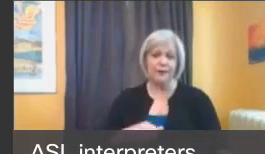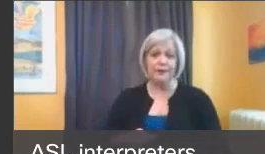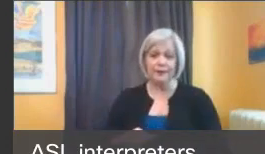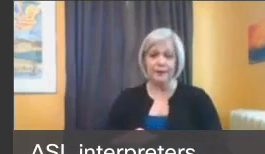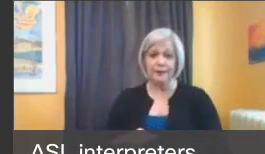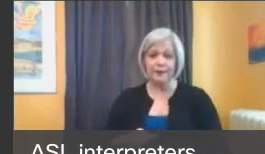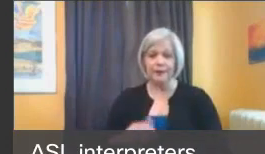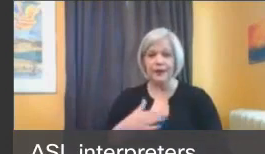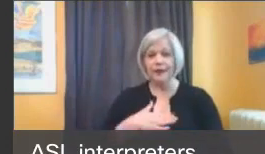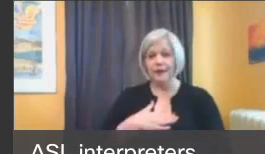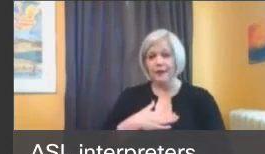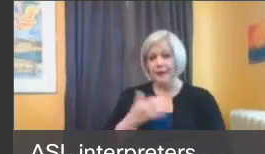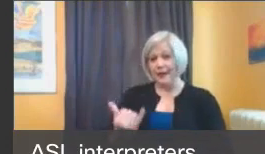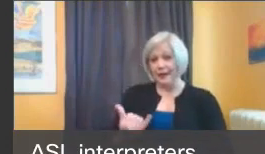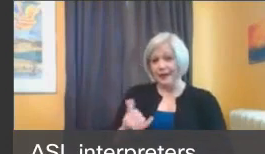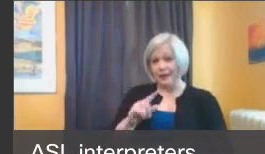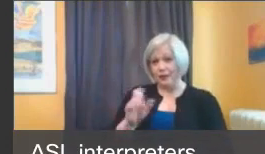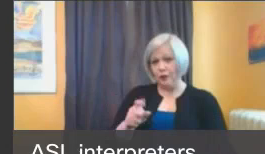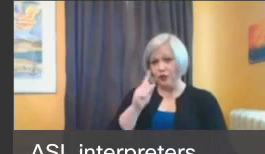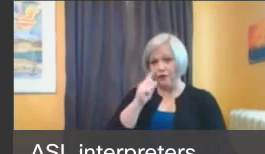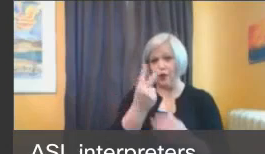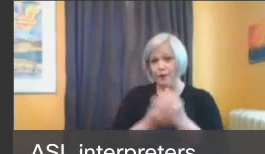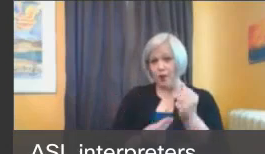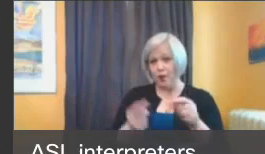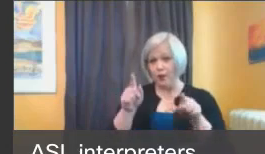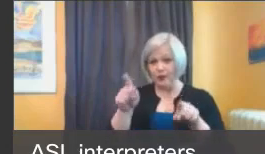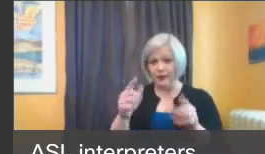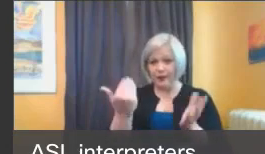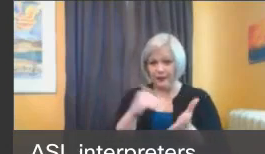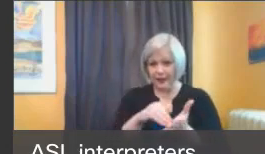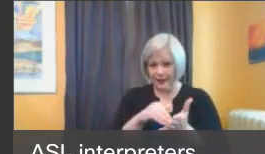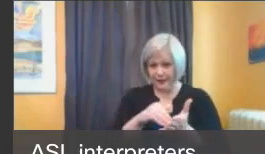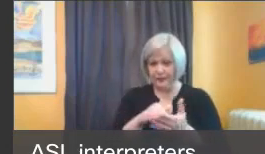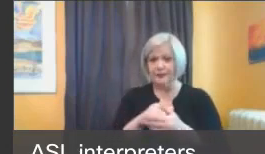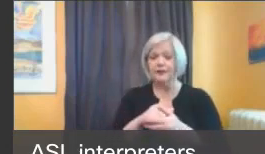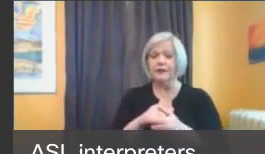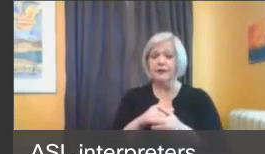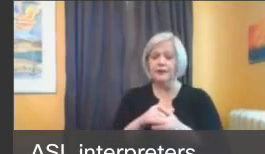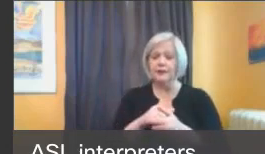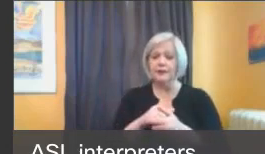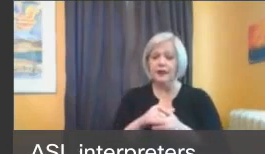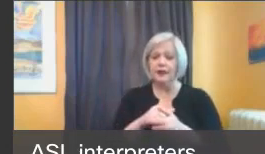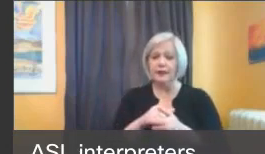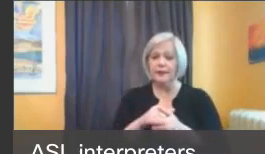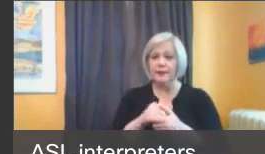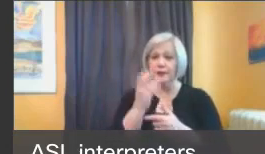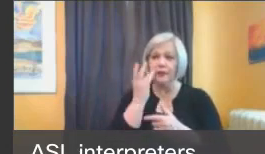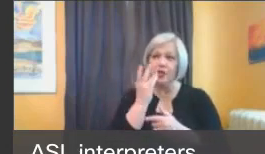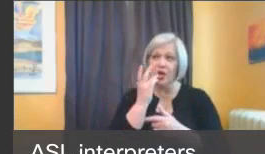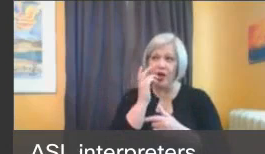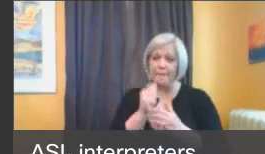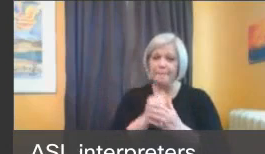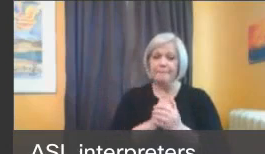This question goes to both again, and in the earlier comment by